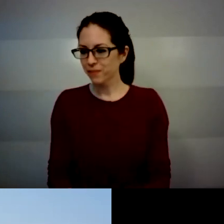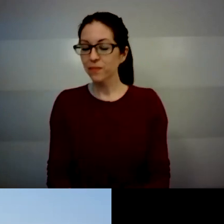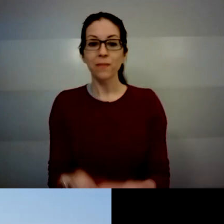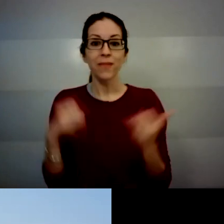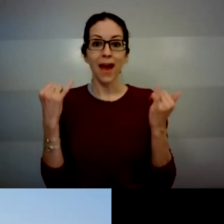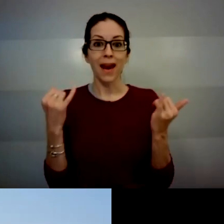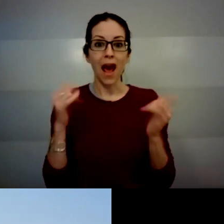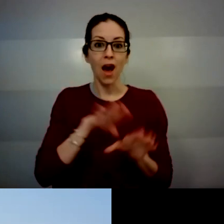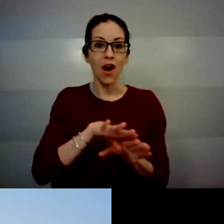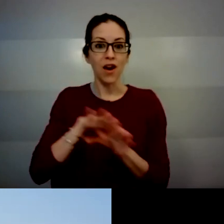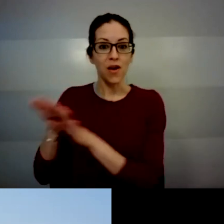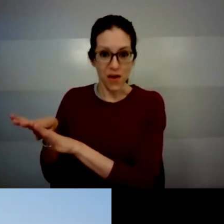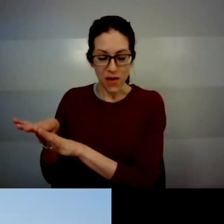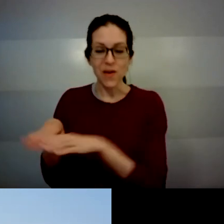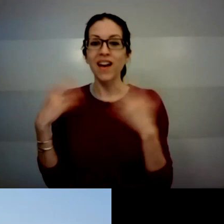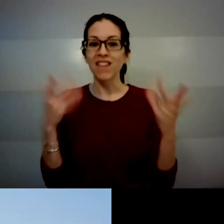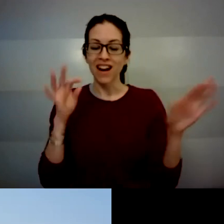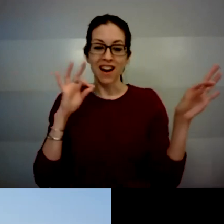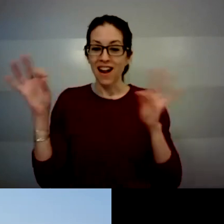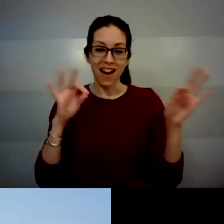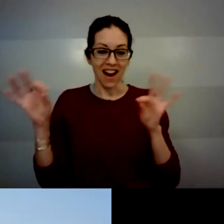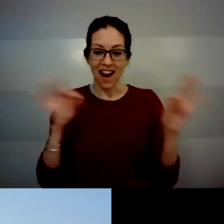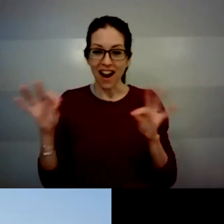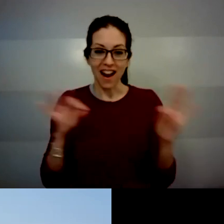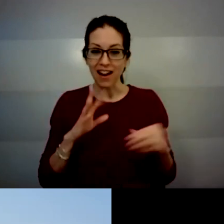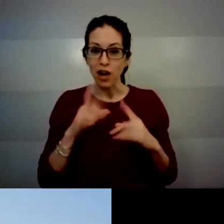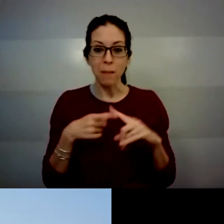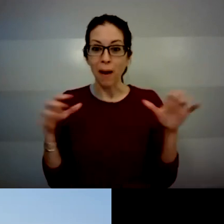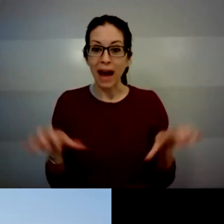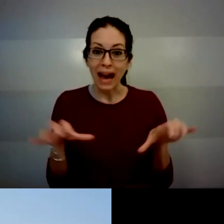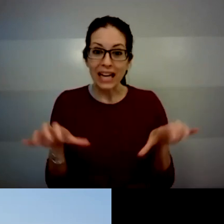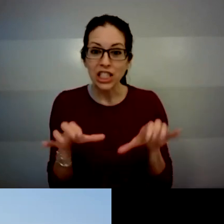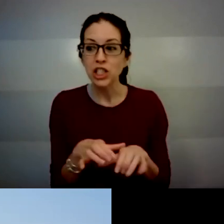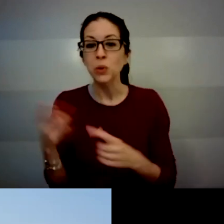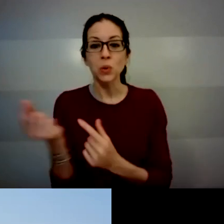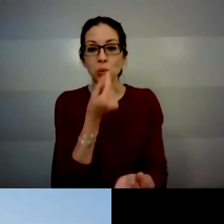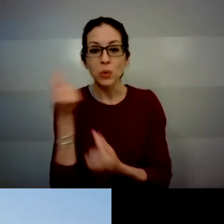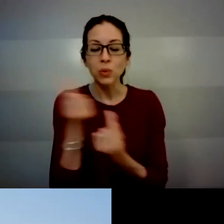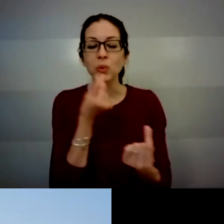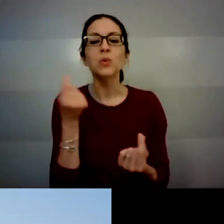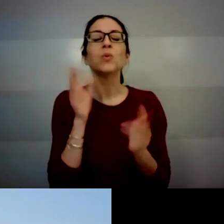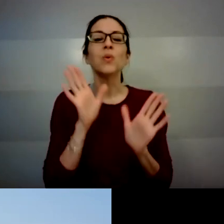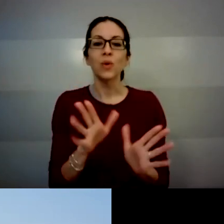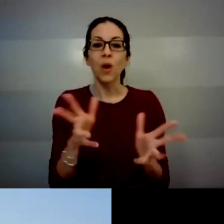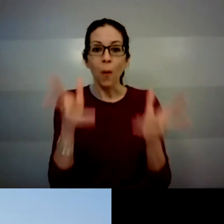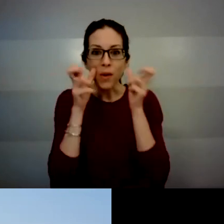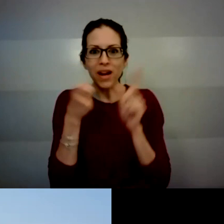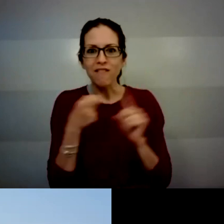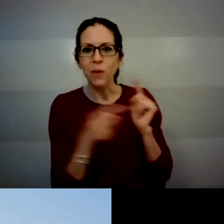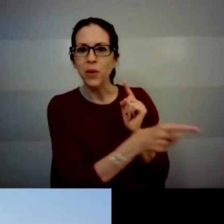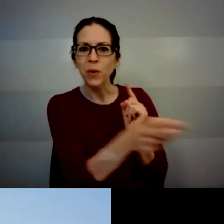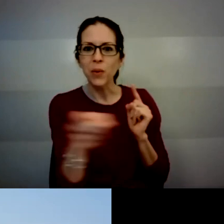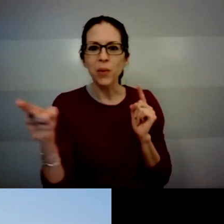now, after going through all of these awesome actions that everyone can take to help protect these birds, I do want to hear from all of our